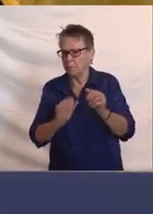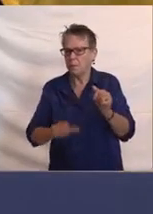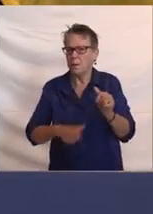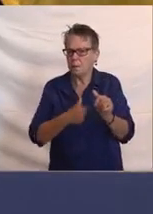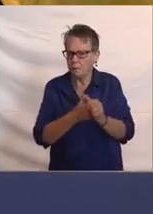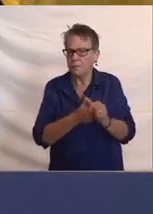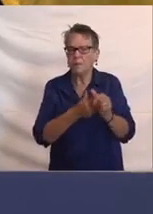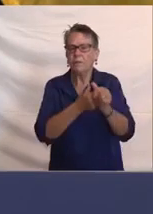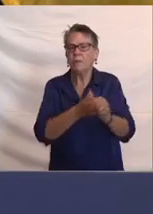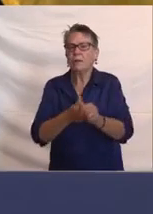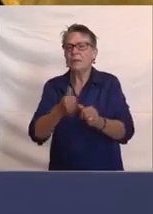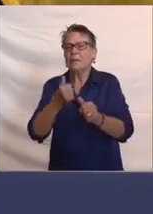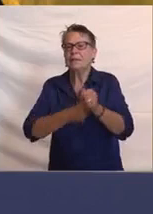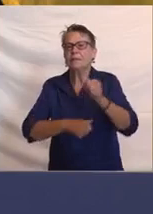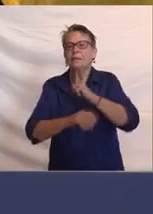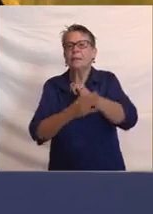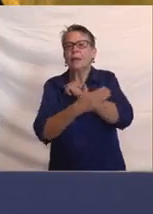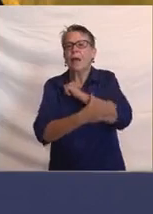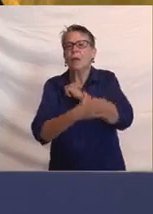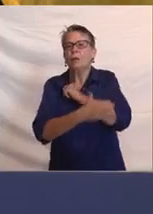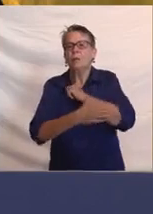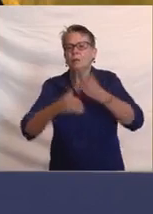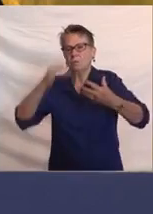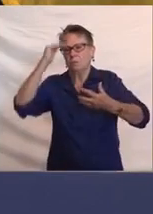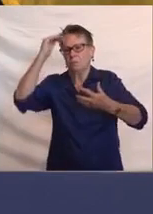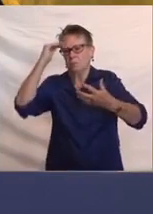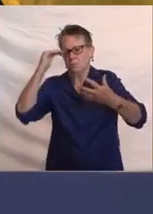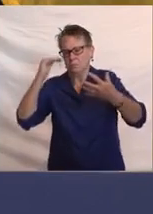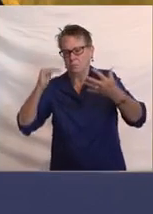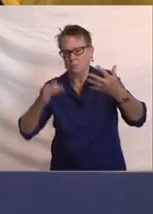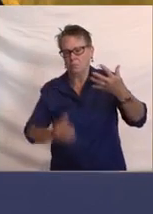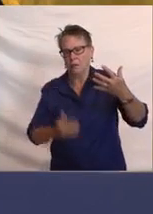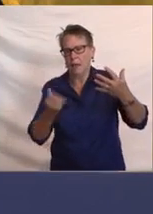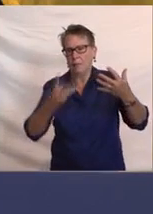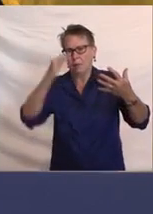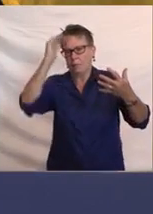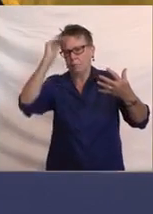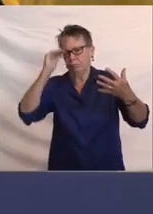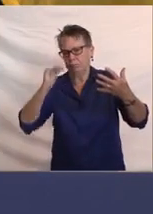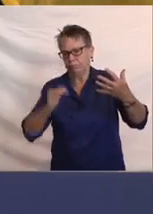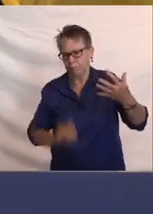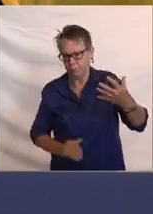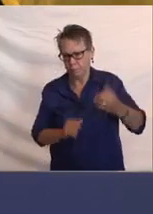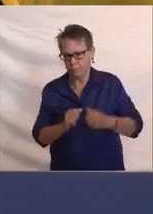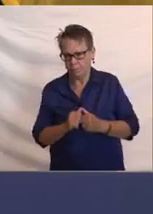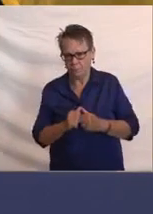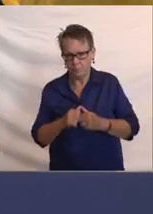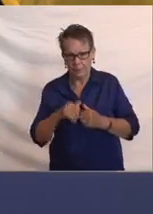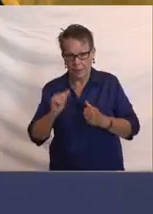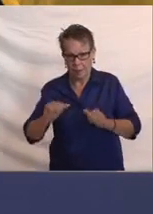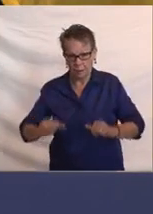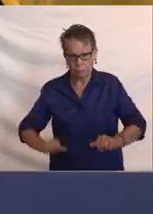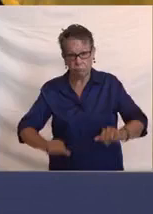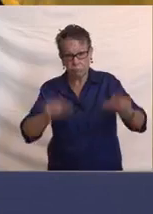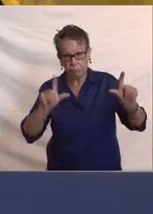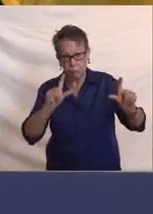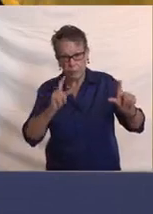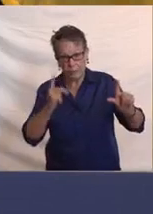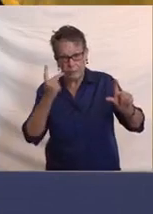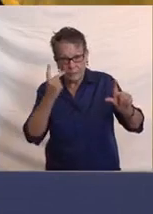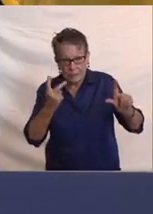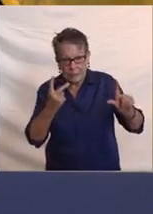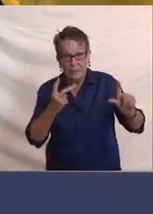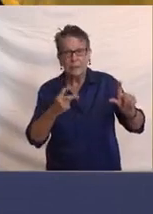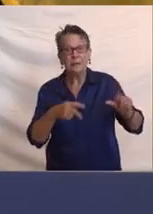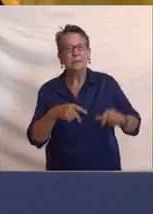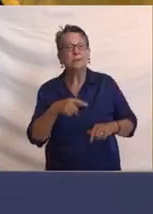and which is historically what we had done. But if you see, once it's up, if you see any advice you have for us, we'll take it. Thank you. Dave,